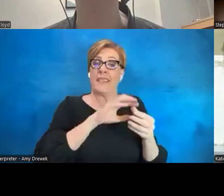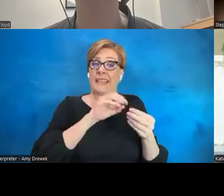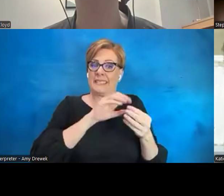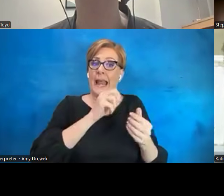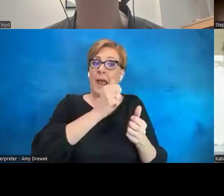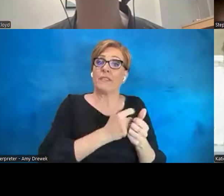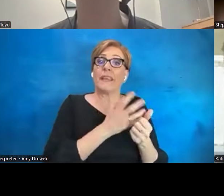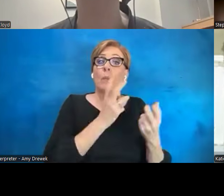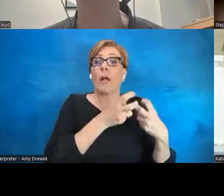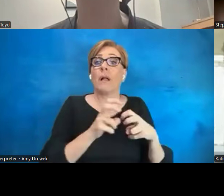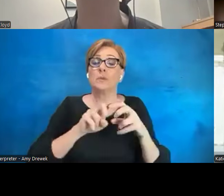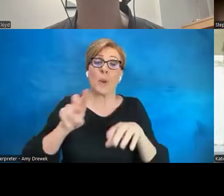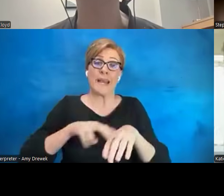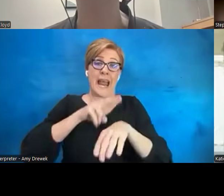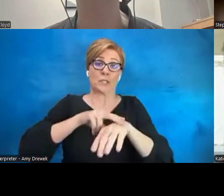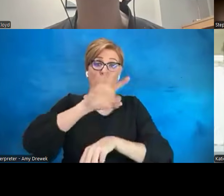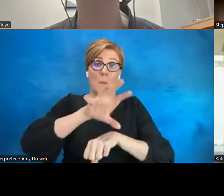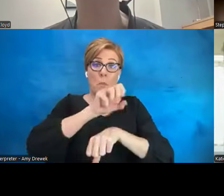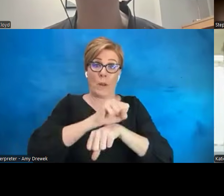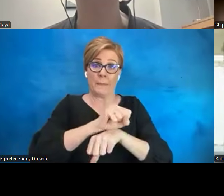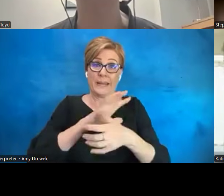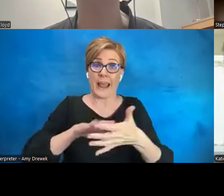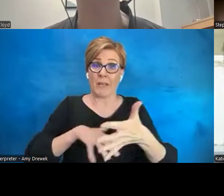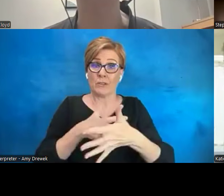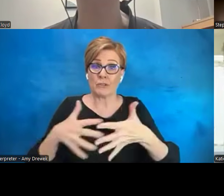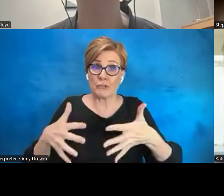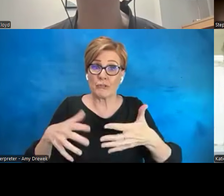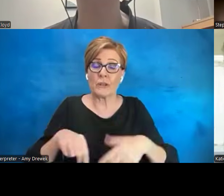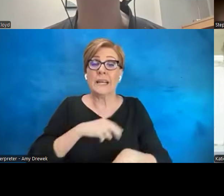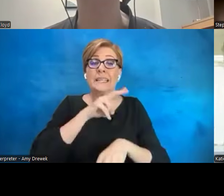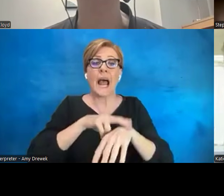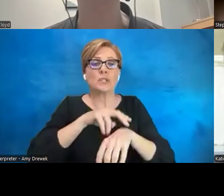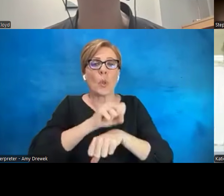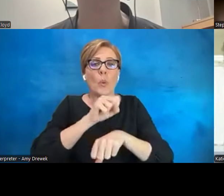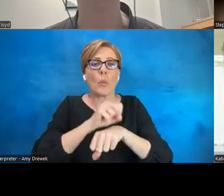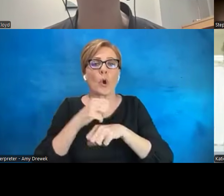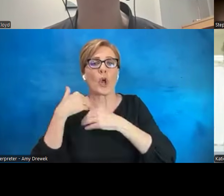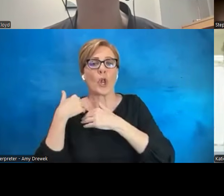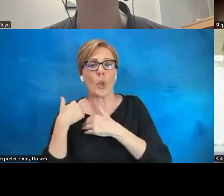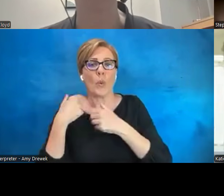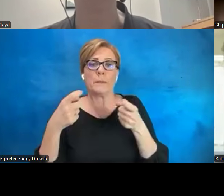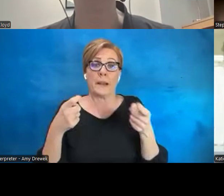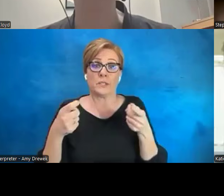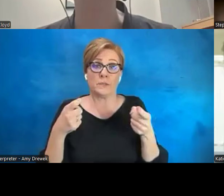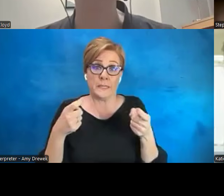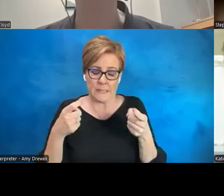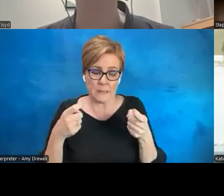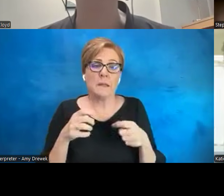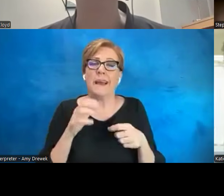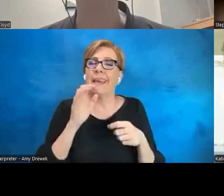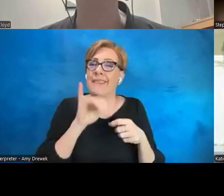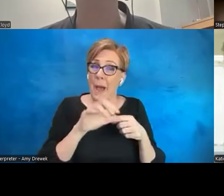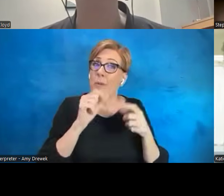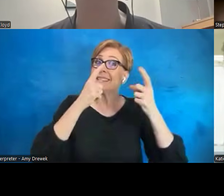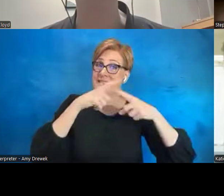a national appointments calendar and national workload management. They had announced that earlier and said that was going to